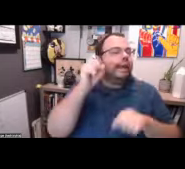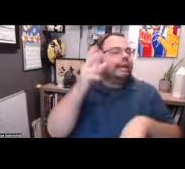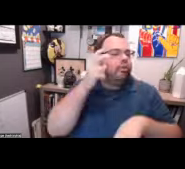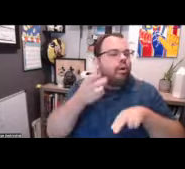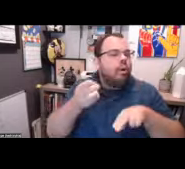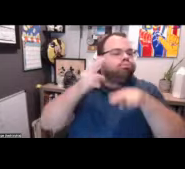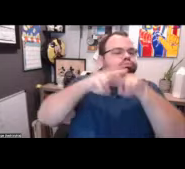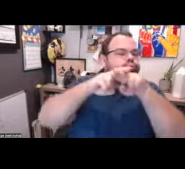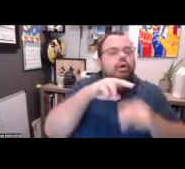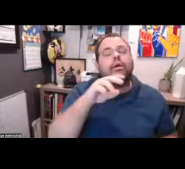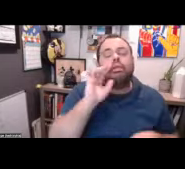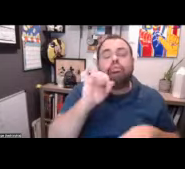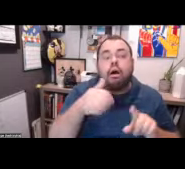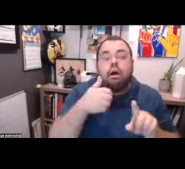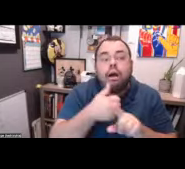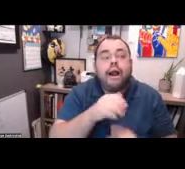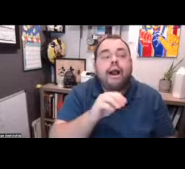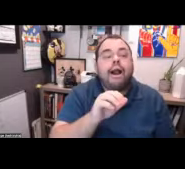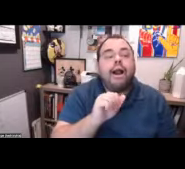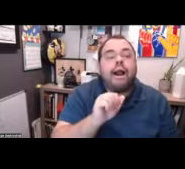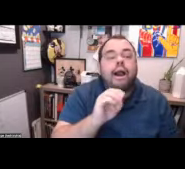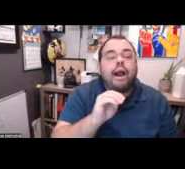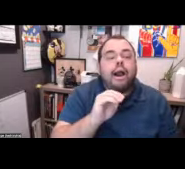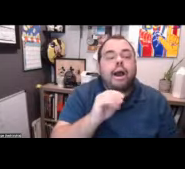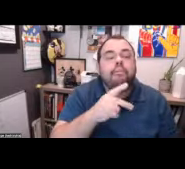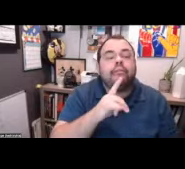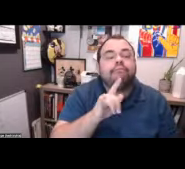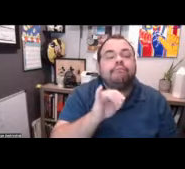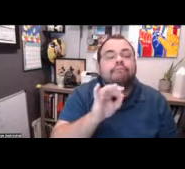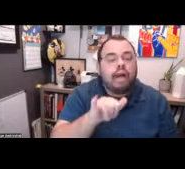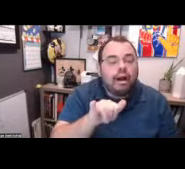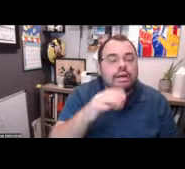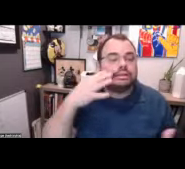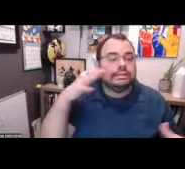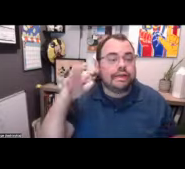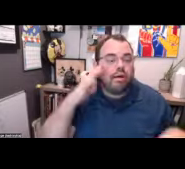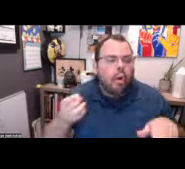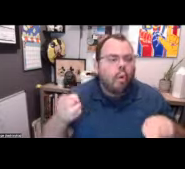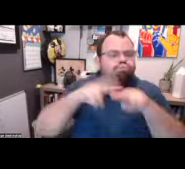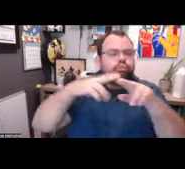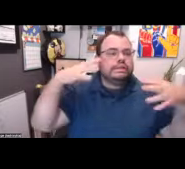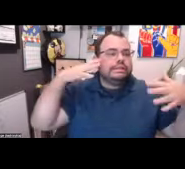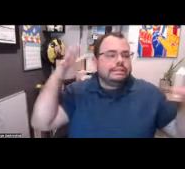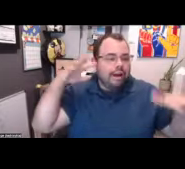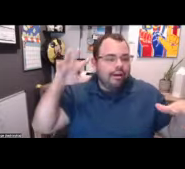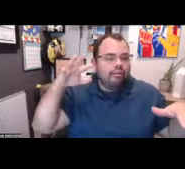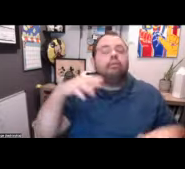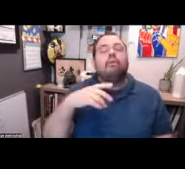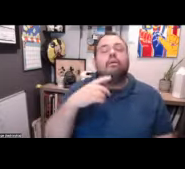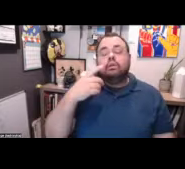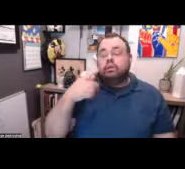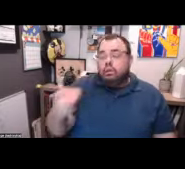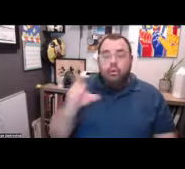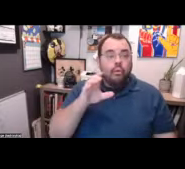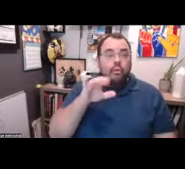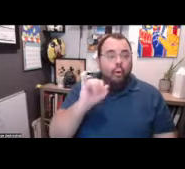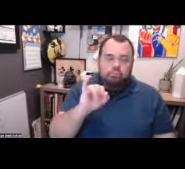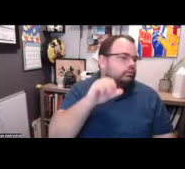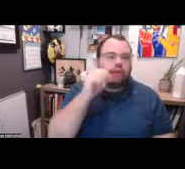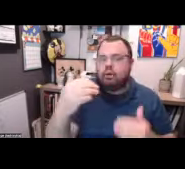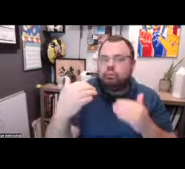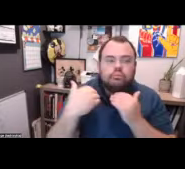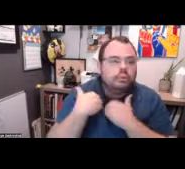that are born deaf that often will use hearing aids to increase the amplification of sound is what